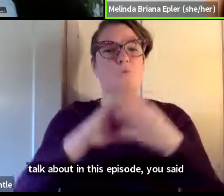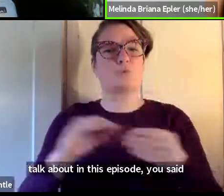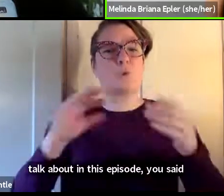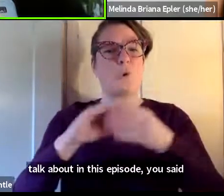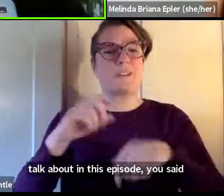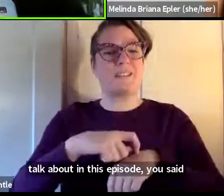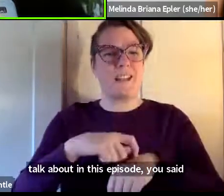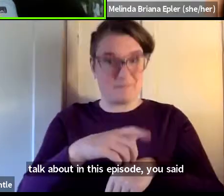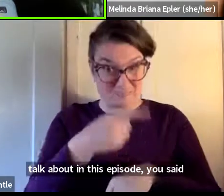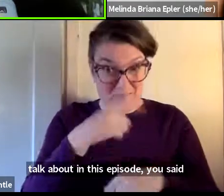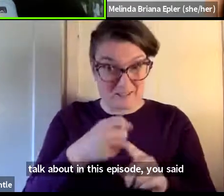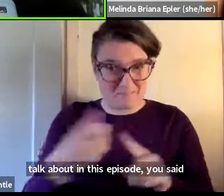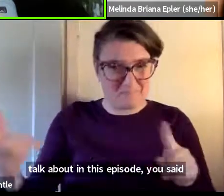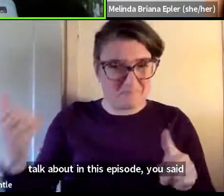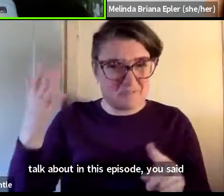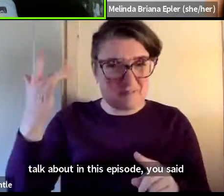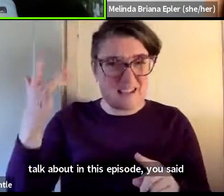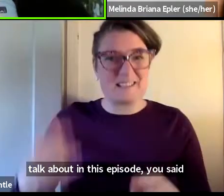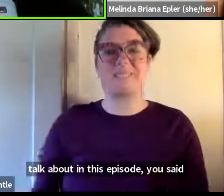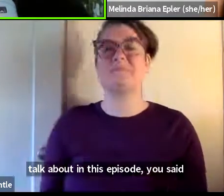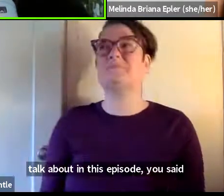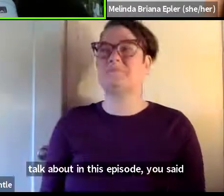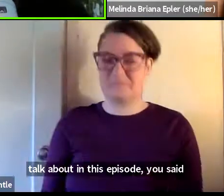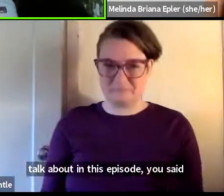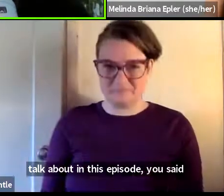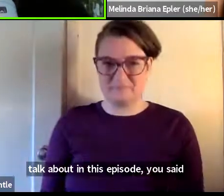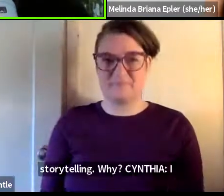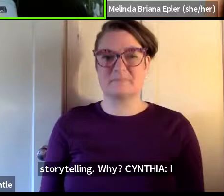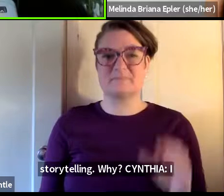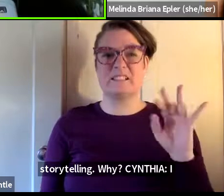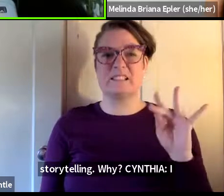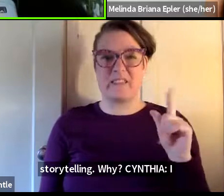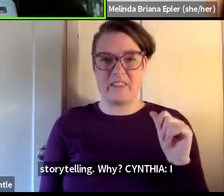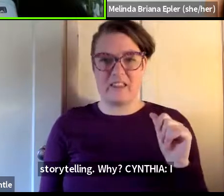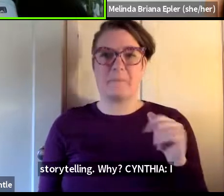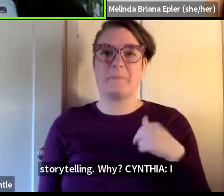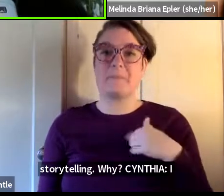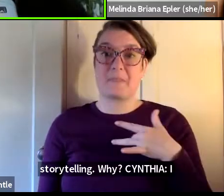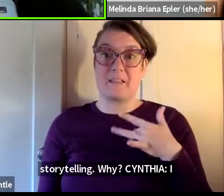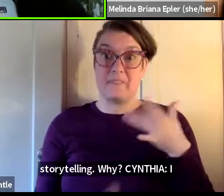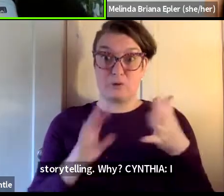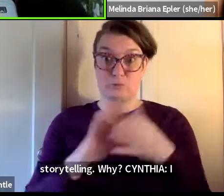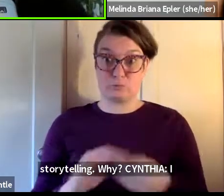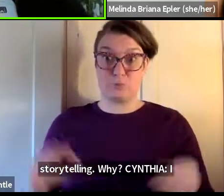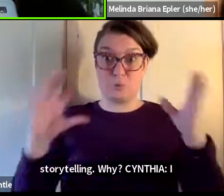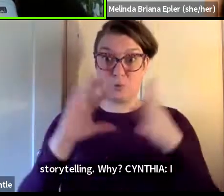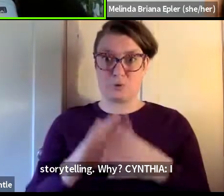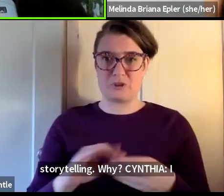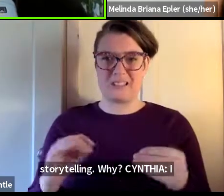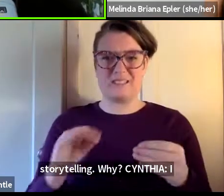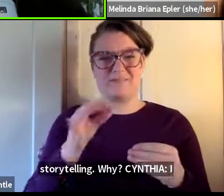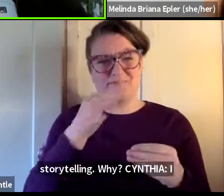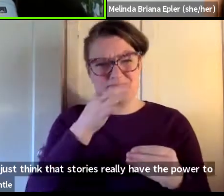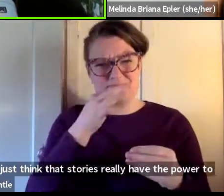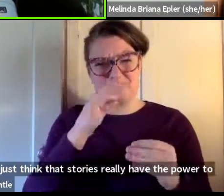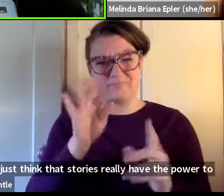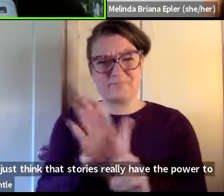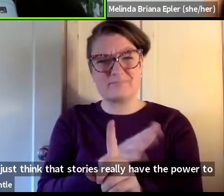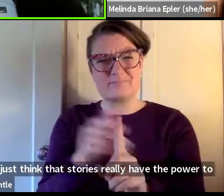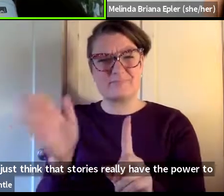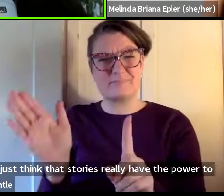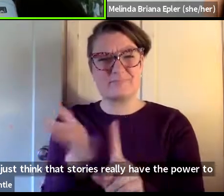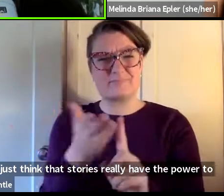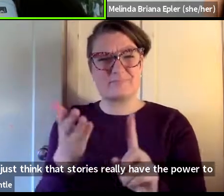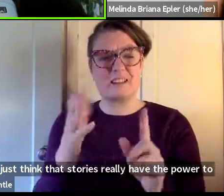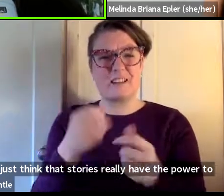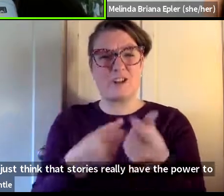I just think that stories really have the power to persuade and change. I think